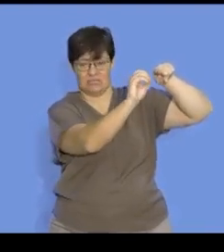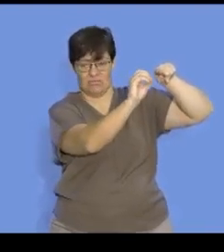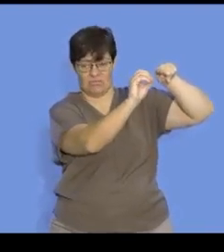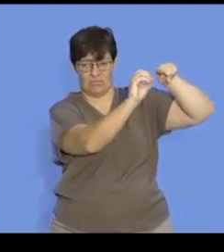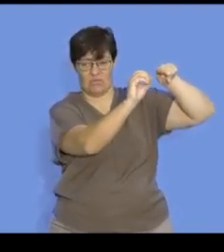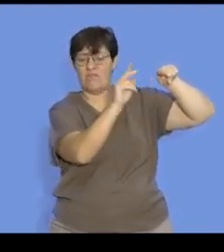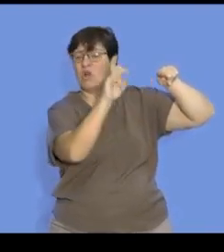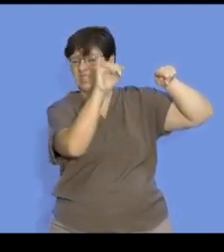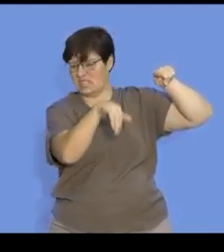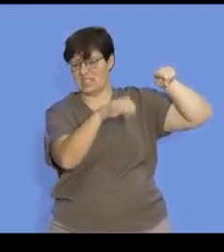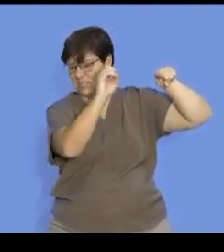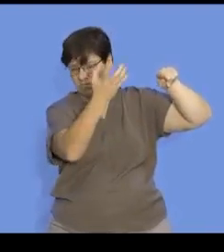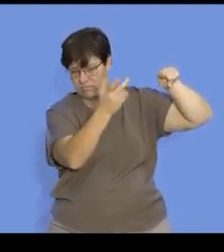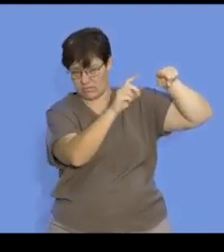0.